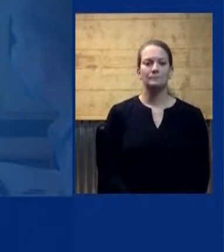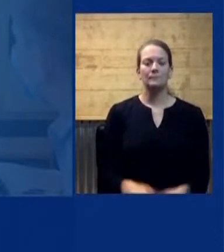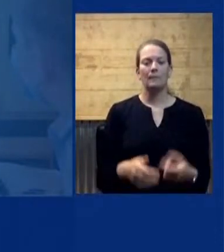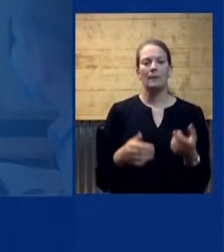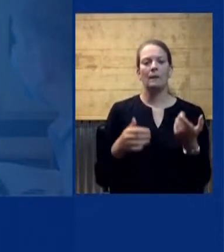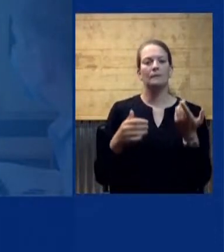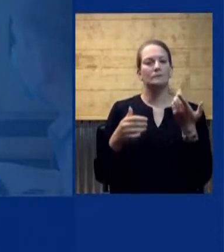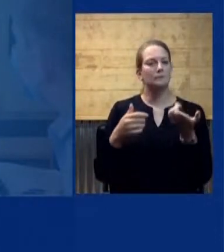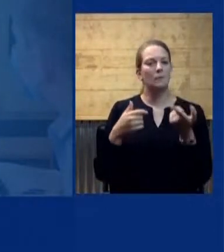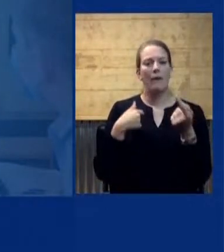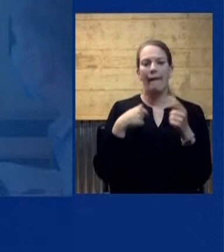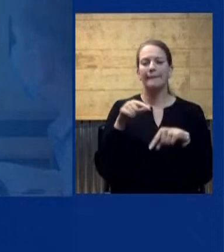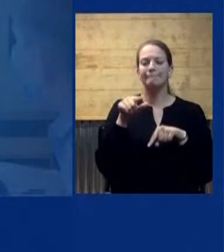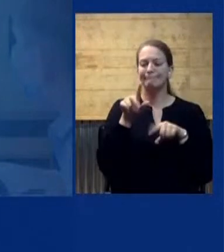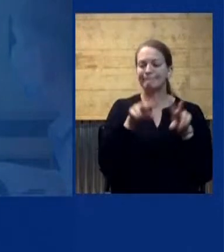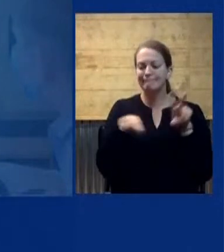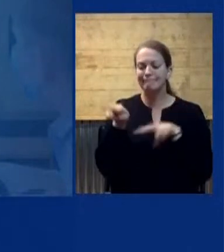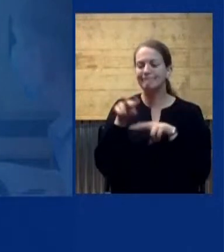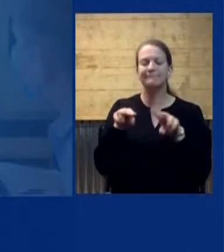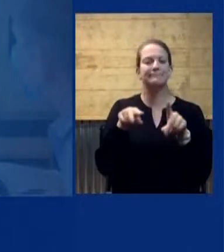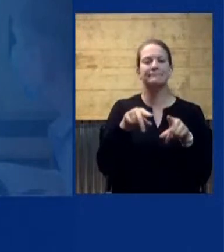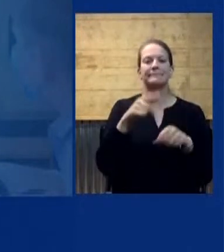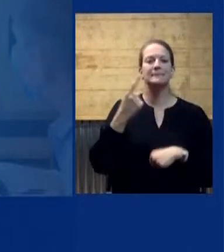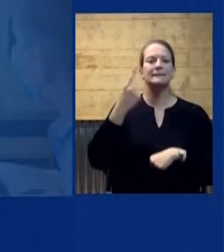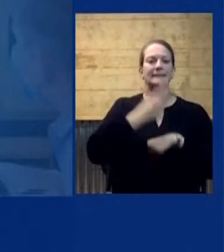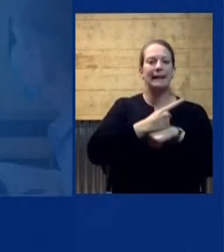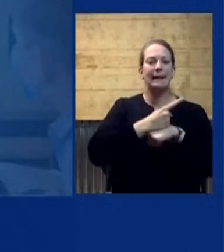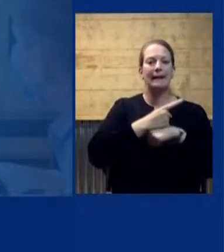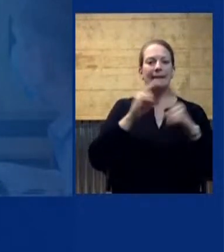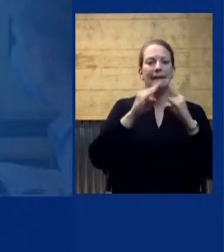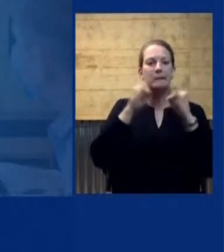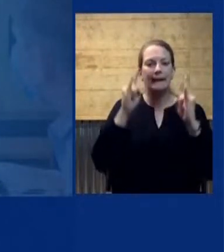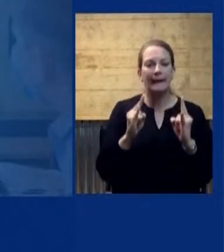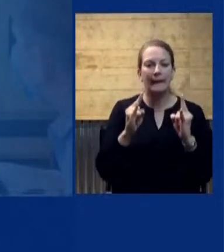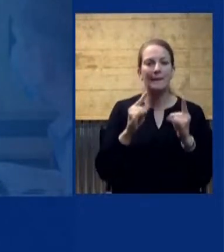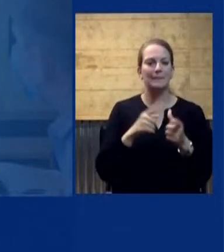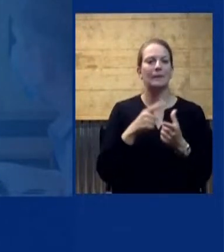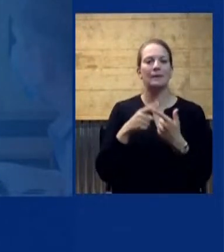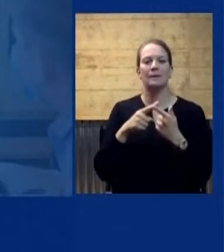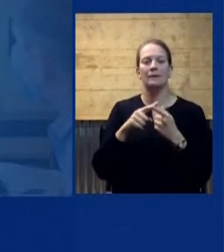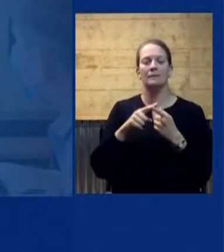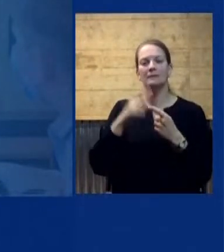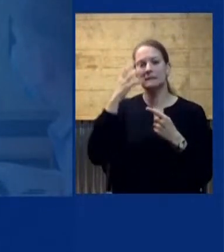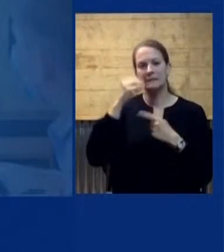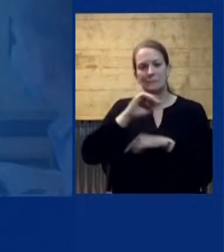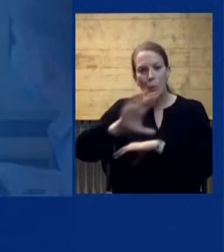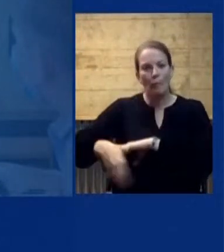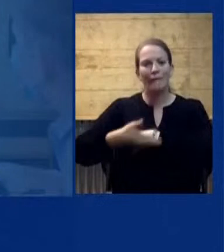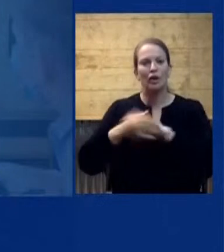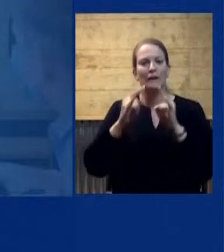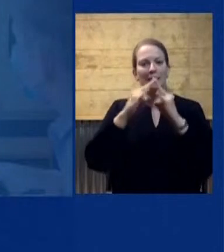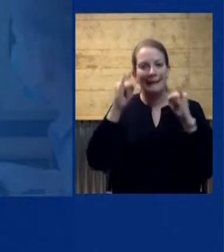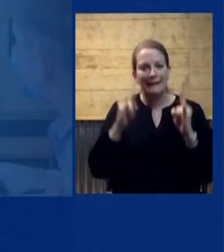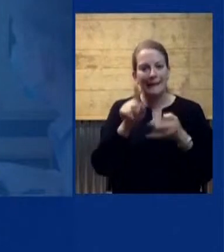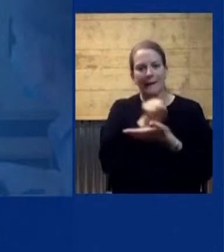camps, overnight camps, is my child test. I am not going to ask